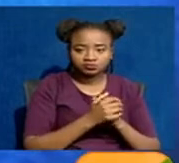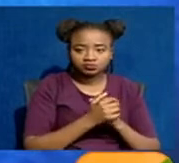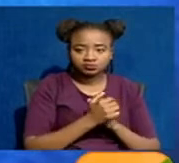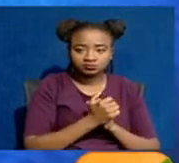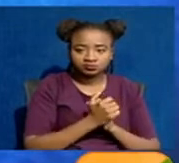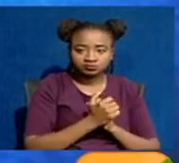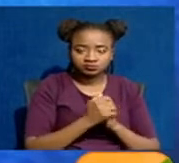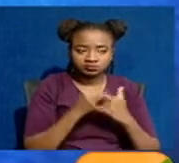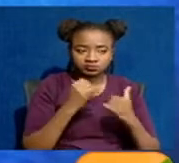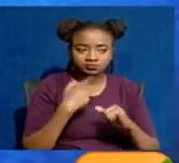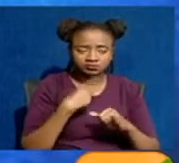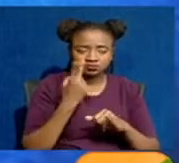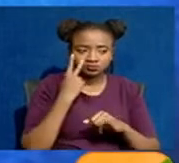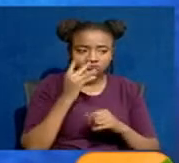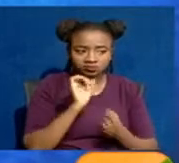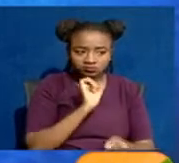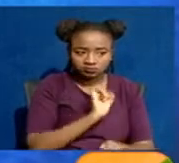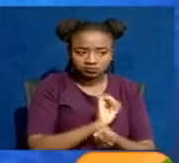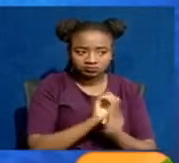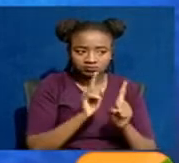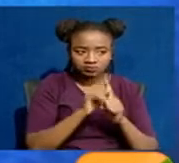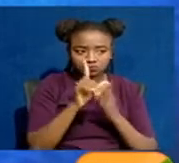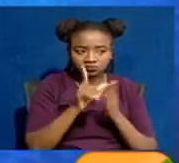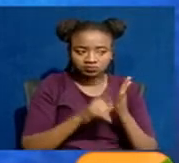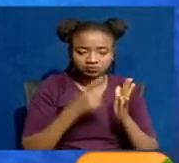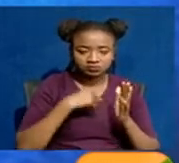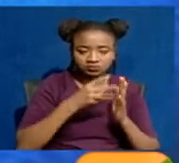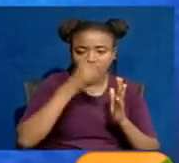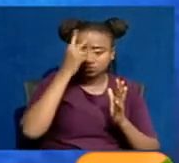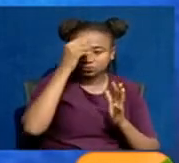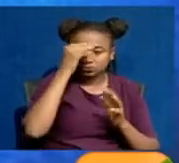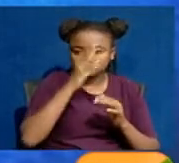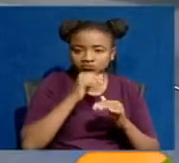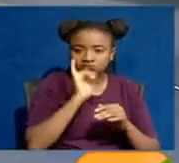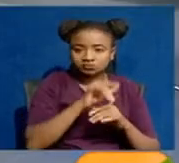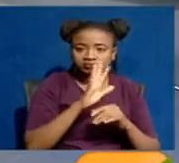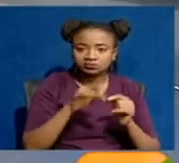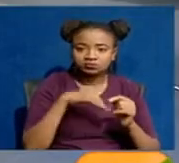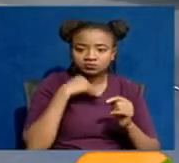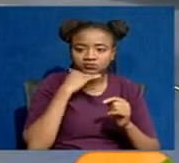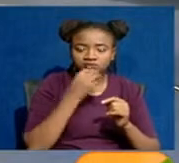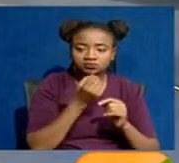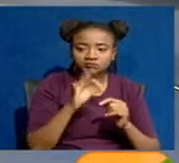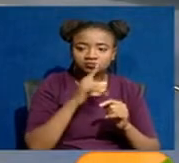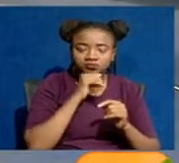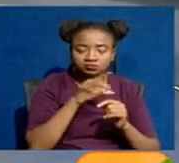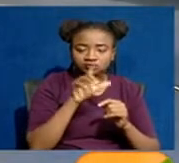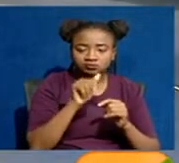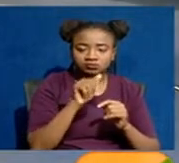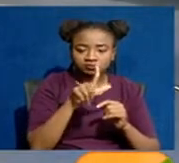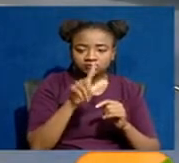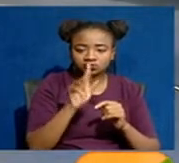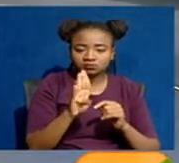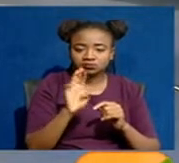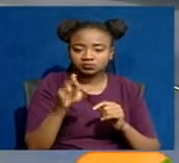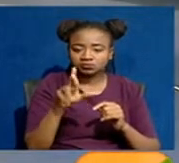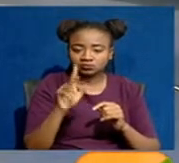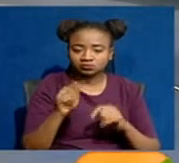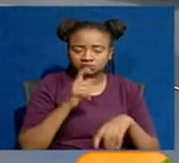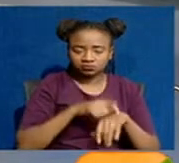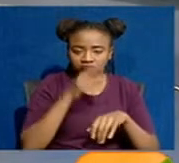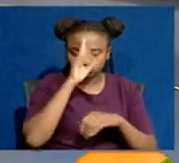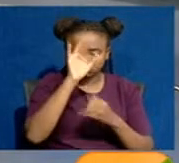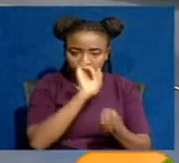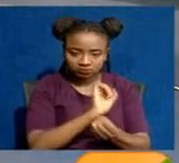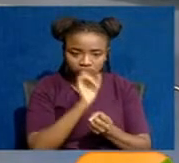and lessons that we can take away from the unfortunate death of Albert Ojwang in police custody. So I'll start with you,